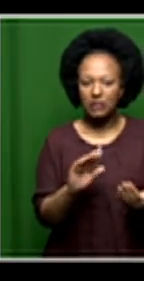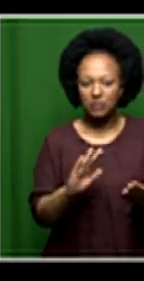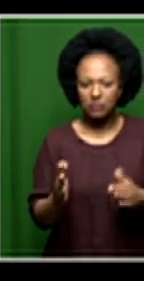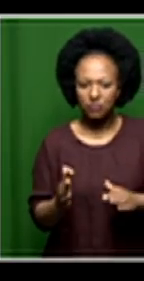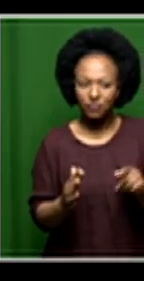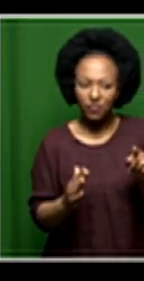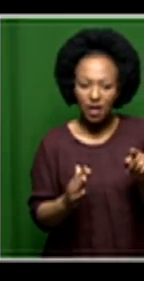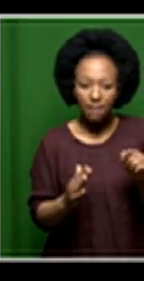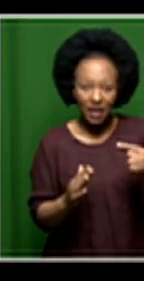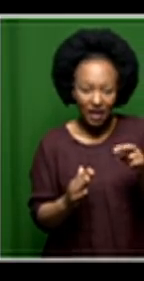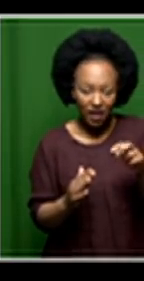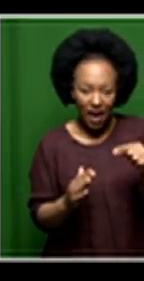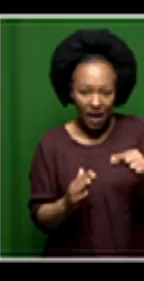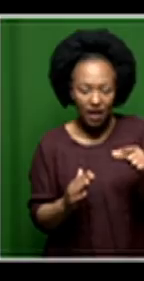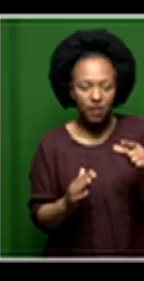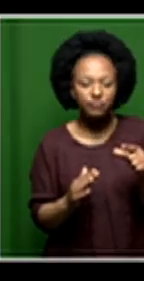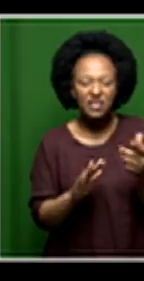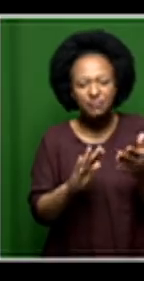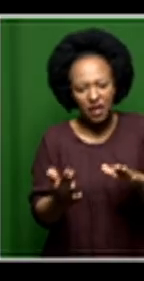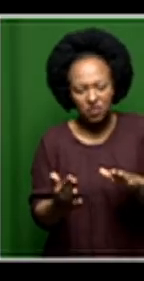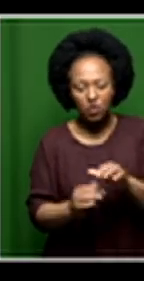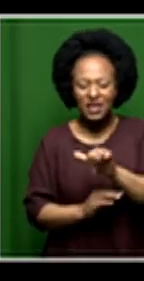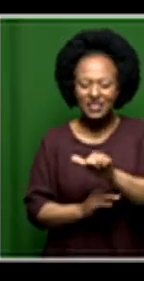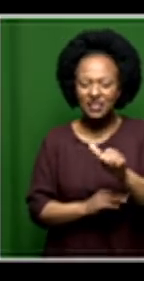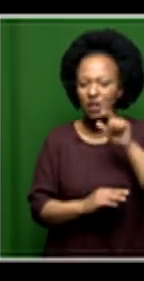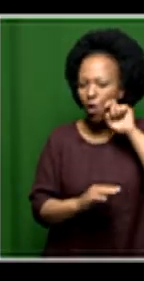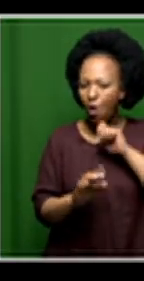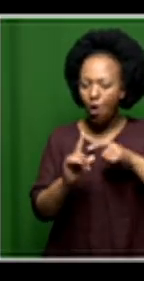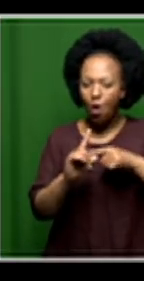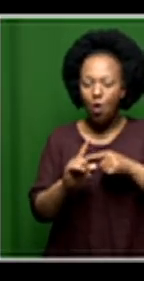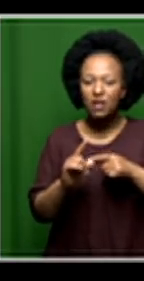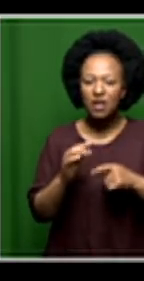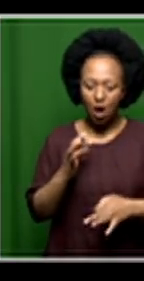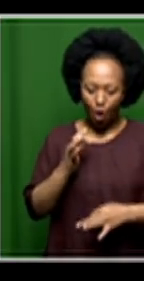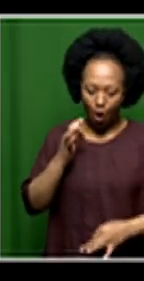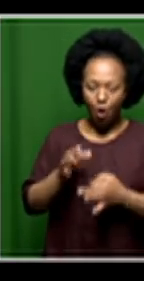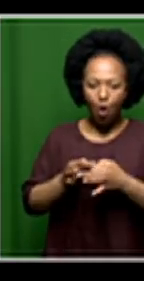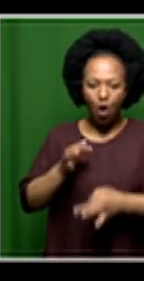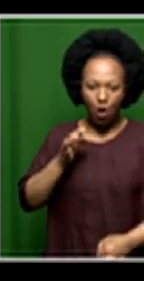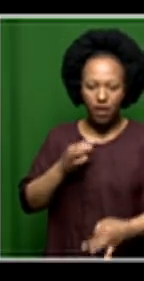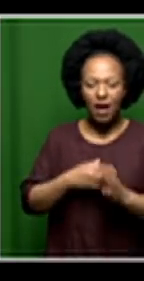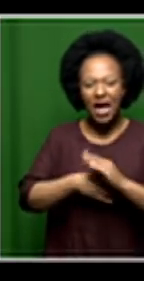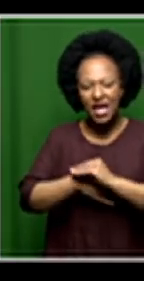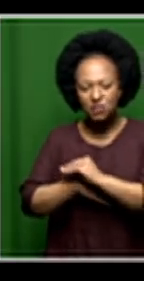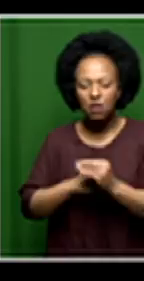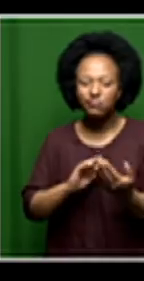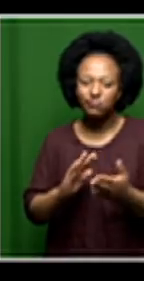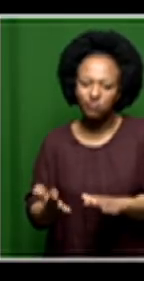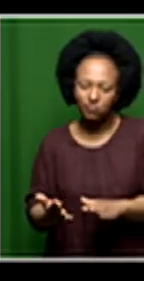Greg Leakes has passed away. Shame, that's terrible. All right, so 66 years old, colon cancer, unfortunately. So